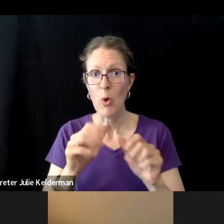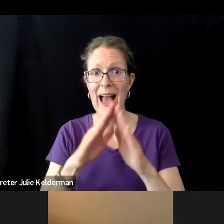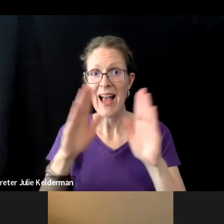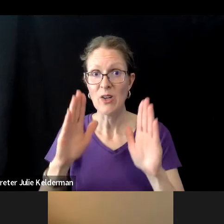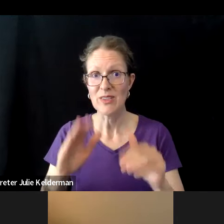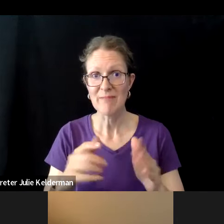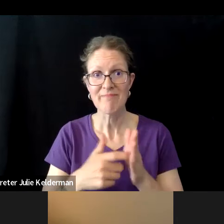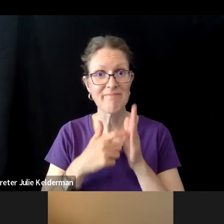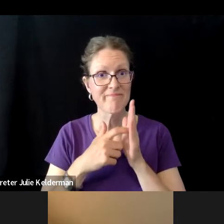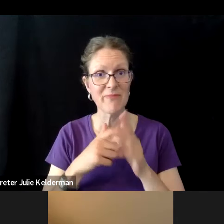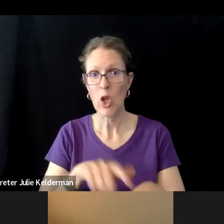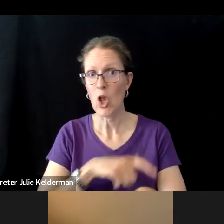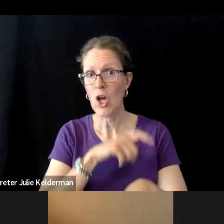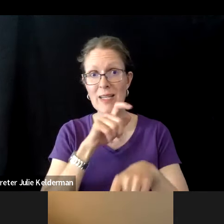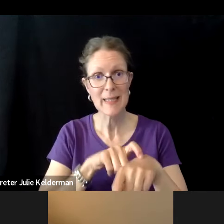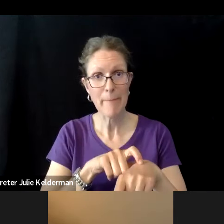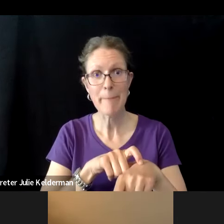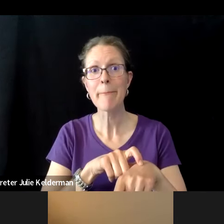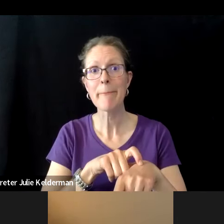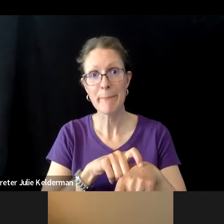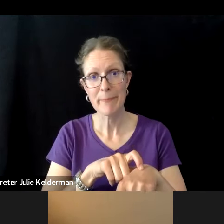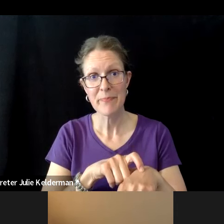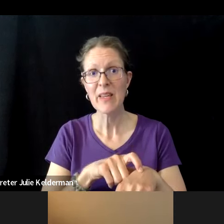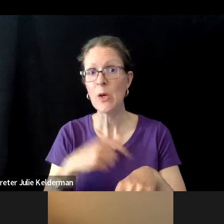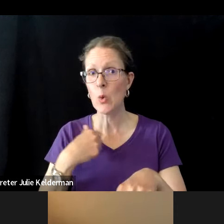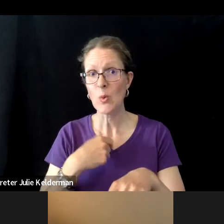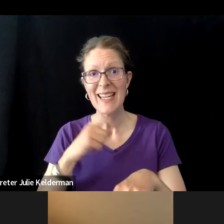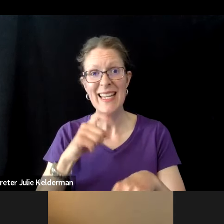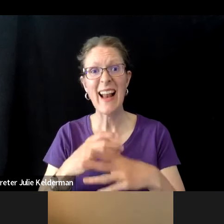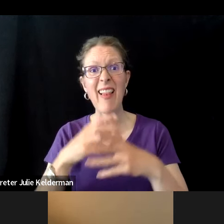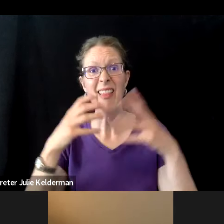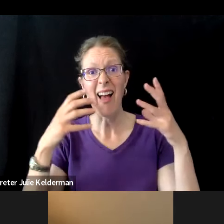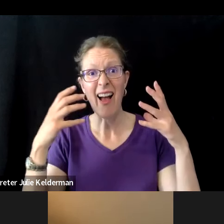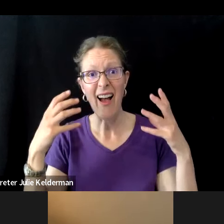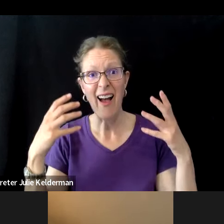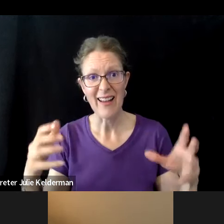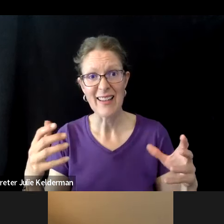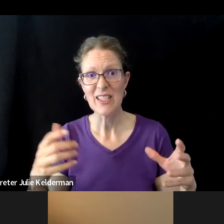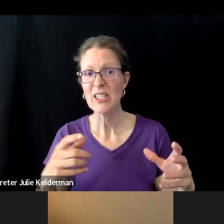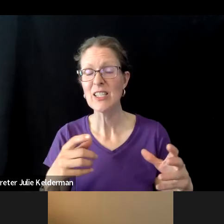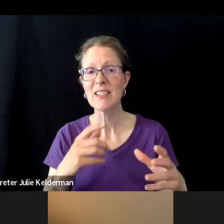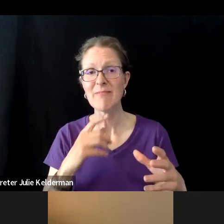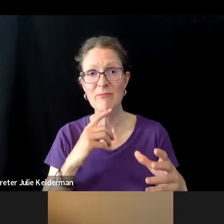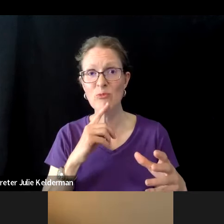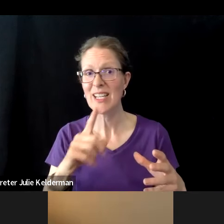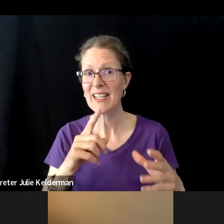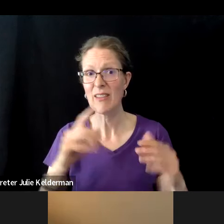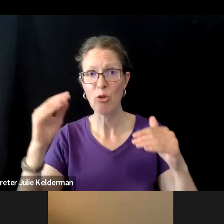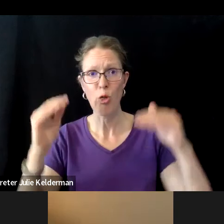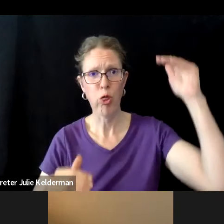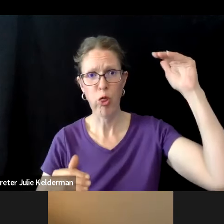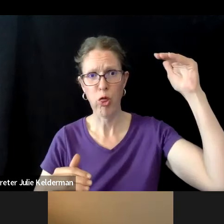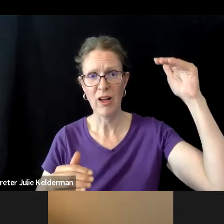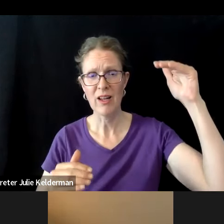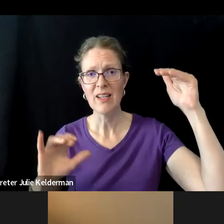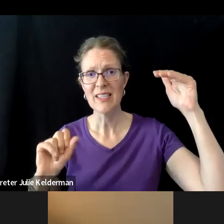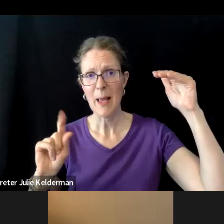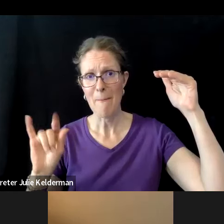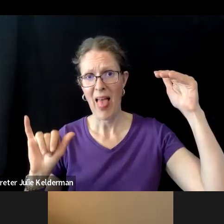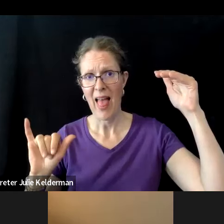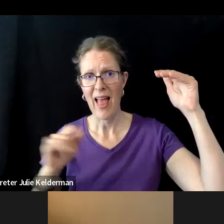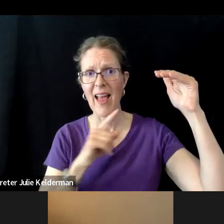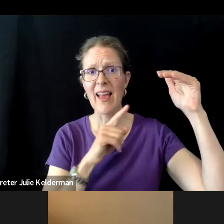time, and we need a lot of it. There's a huge supply demand imbalance. And so, but it's a lengthy process.